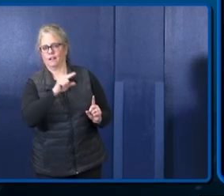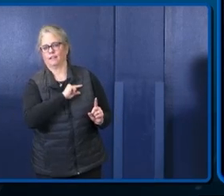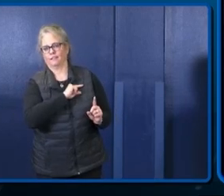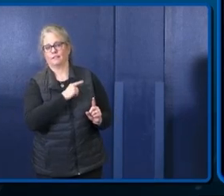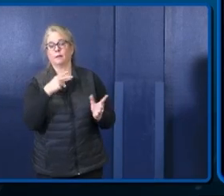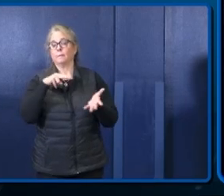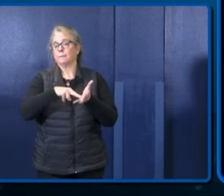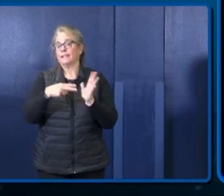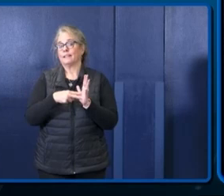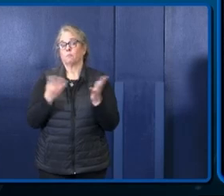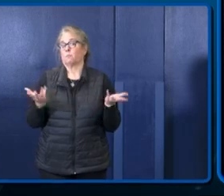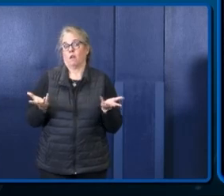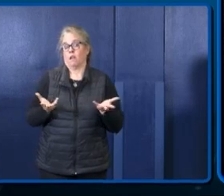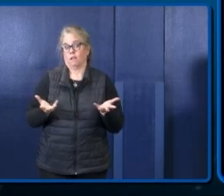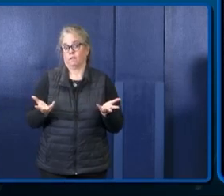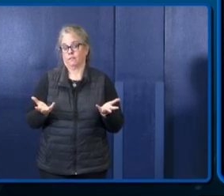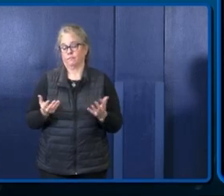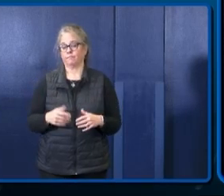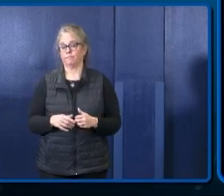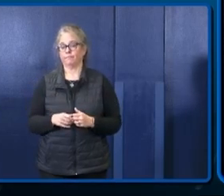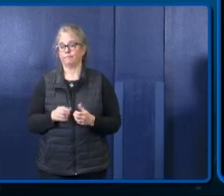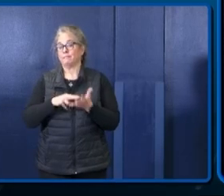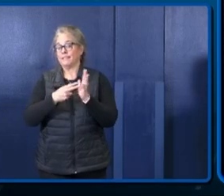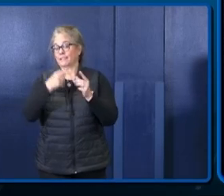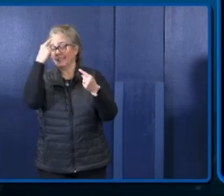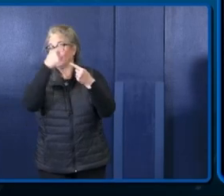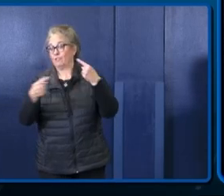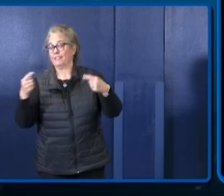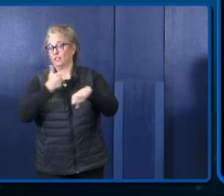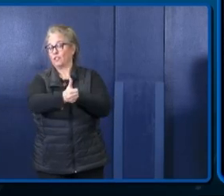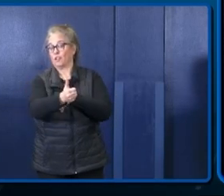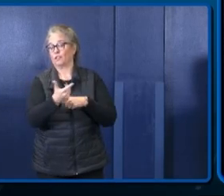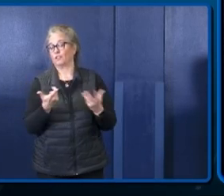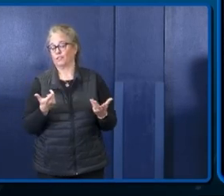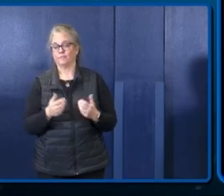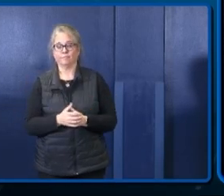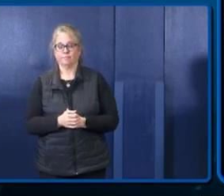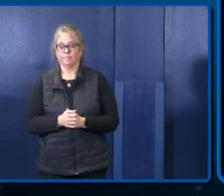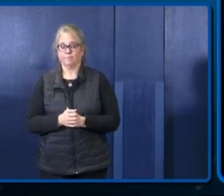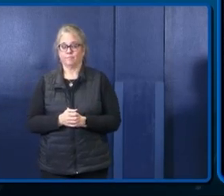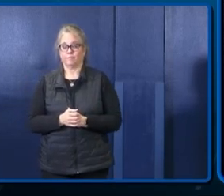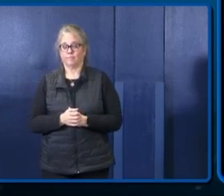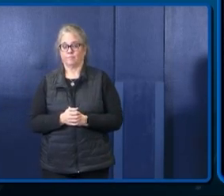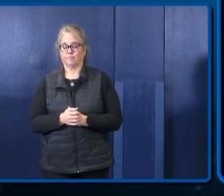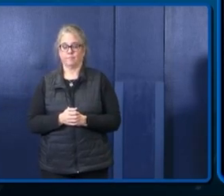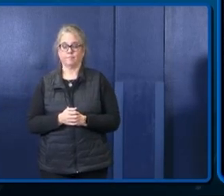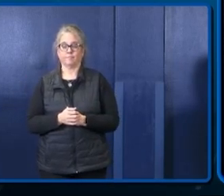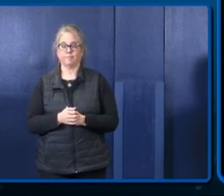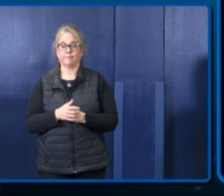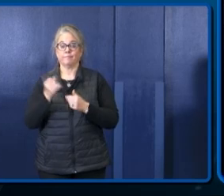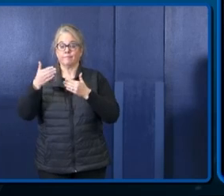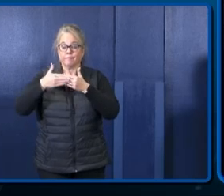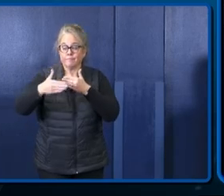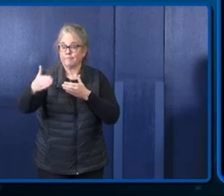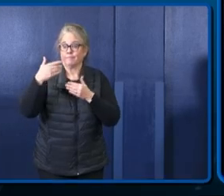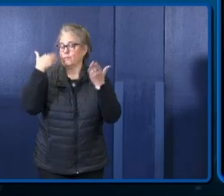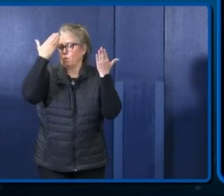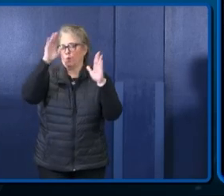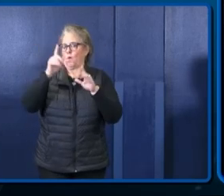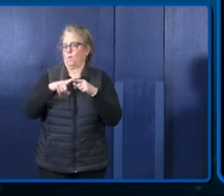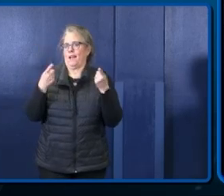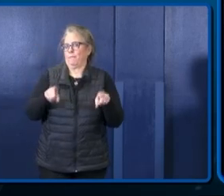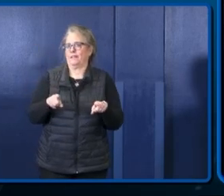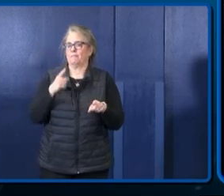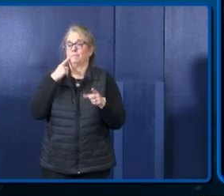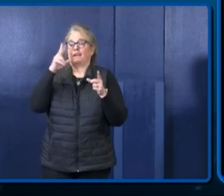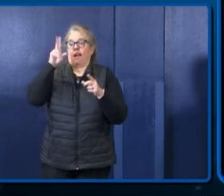charges. We don't know what will happen in this case because that will be up to the defendant and his attorneys. From that point forward, when an